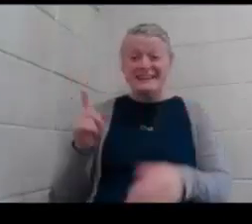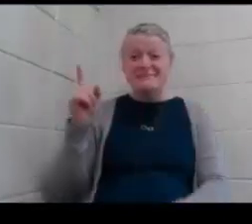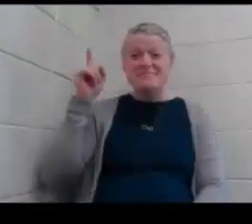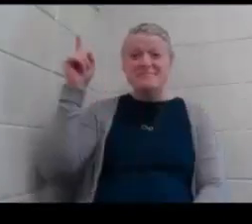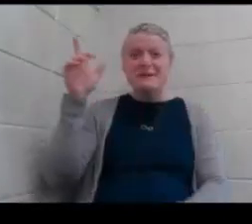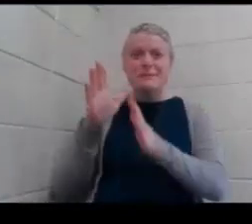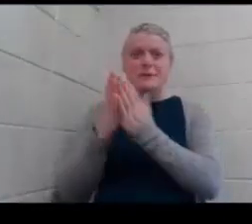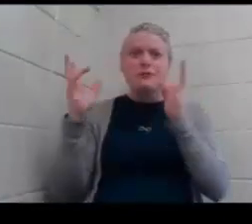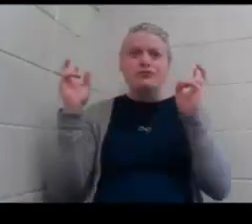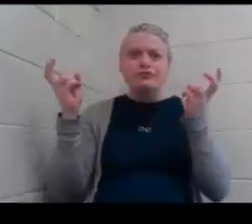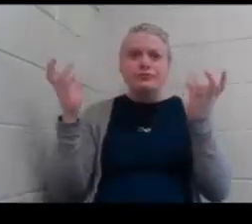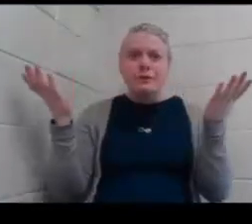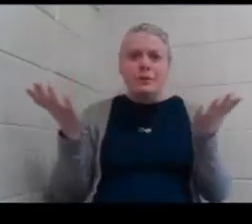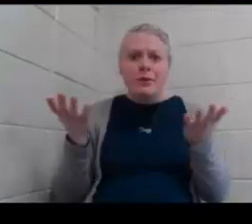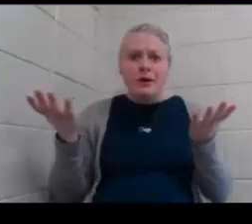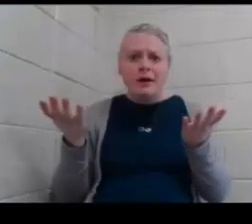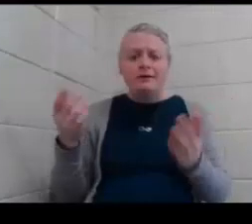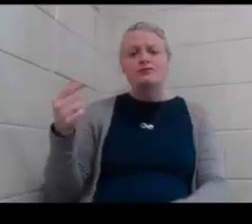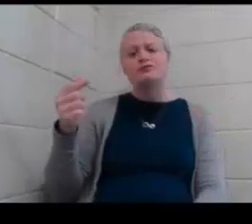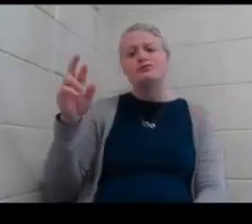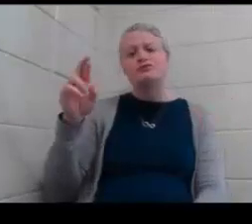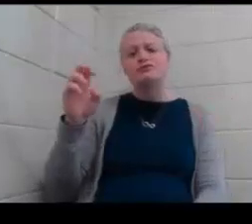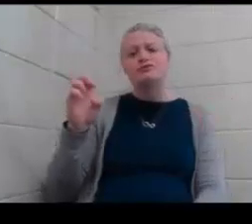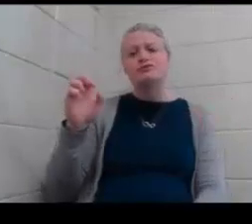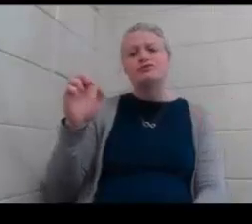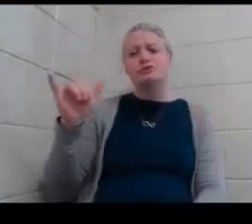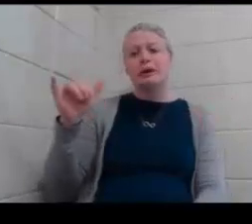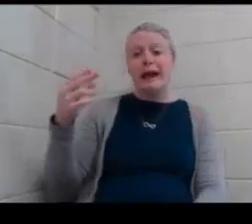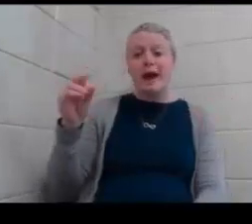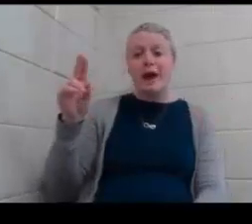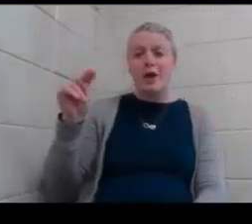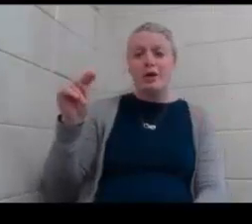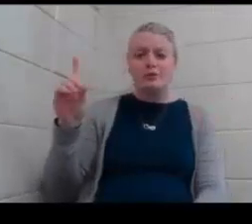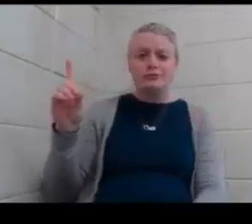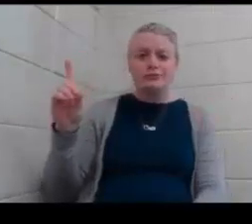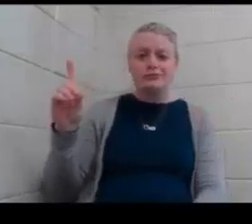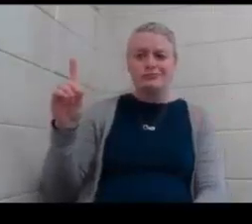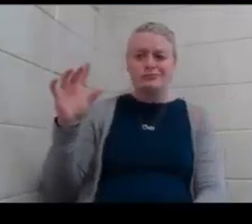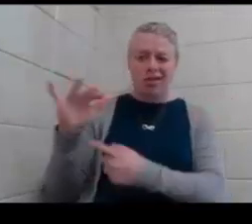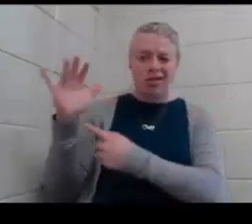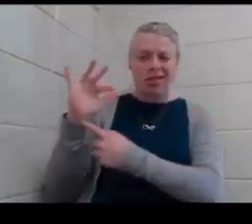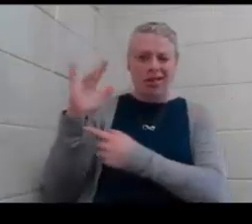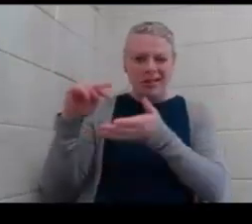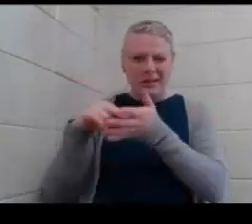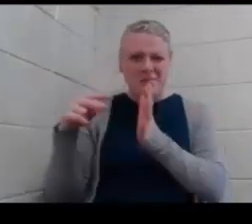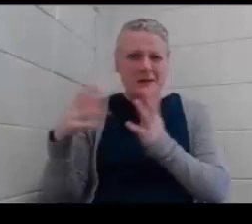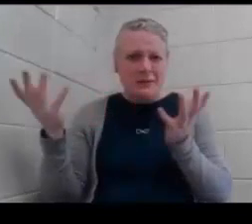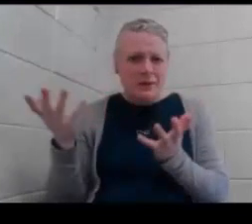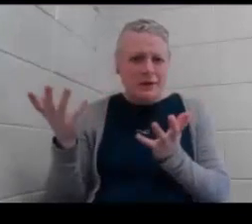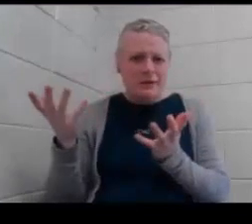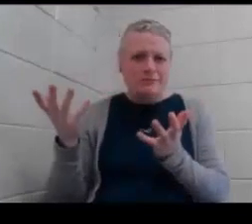Hello, are you ready to read? What is this book called? It's called